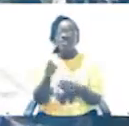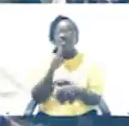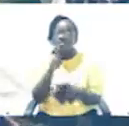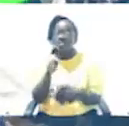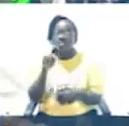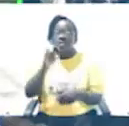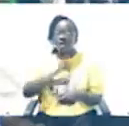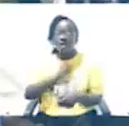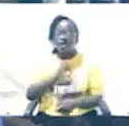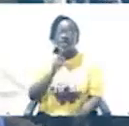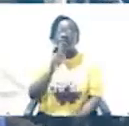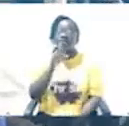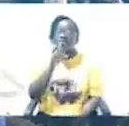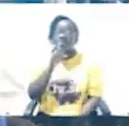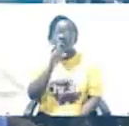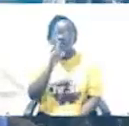say?